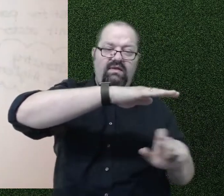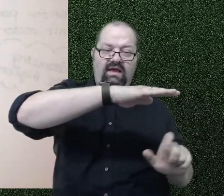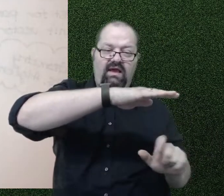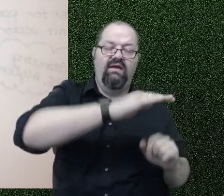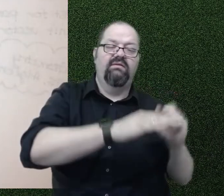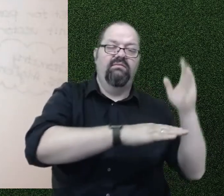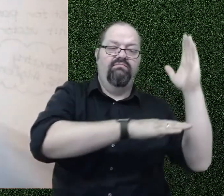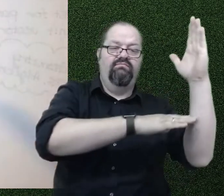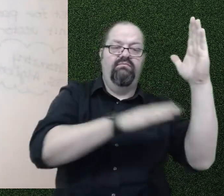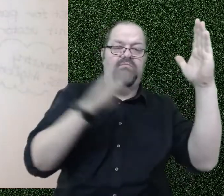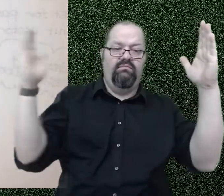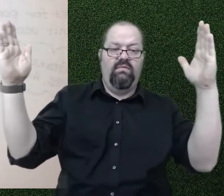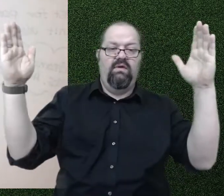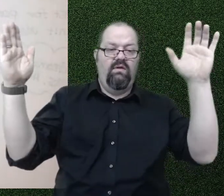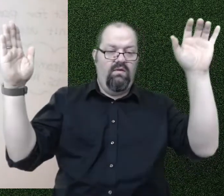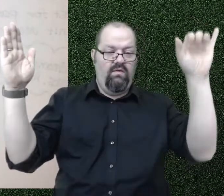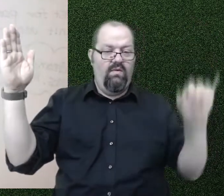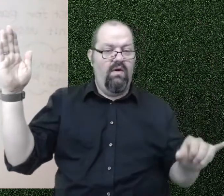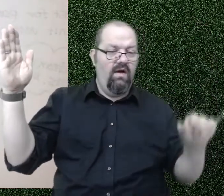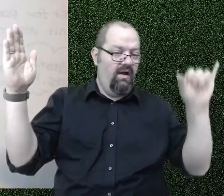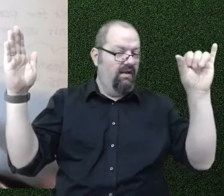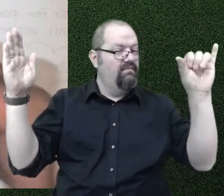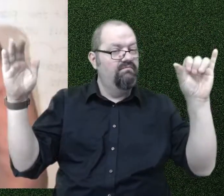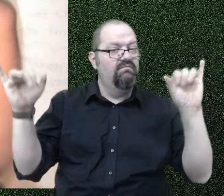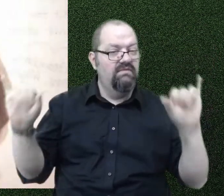That's very obvious what my components are.